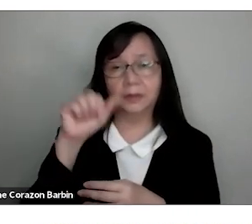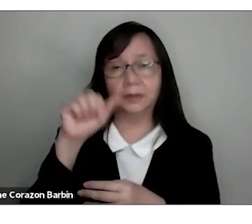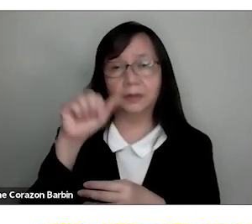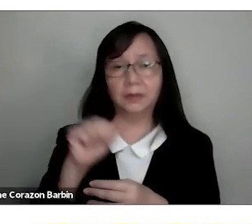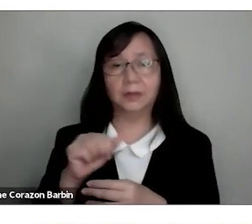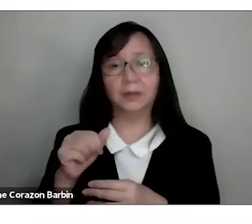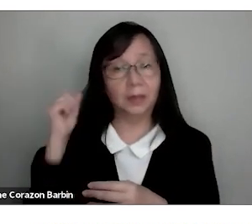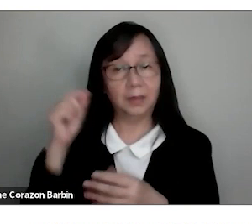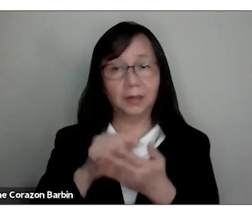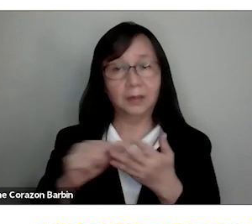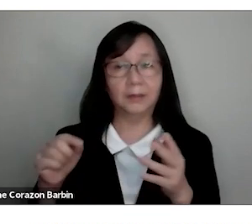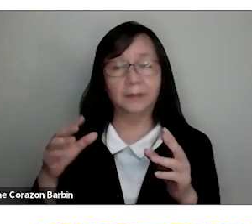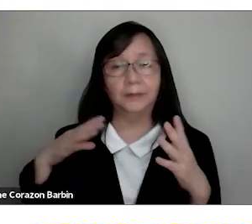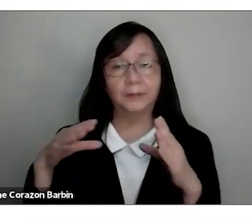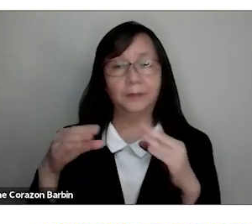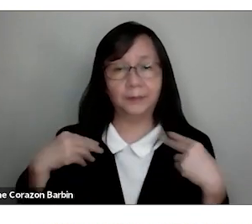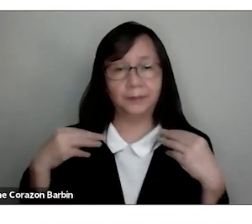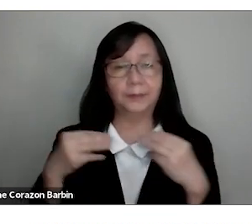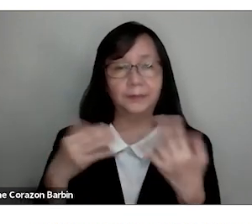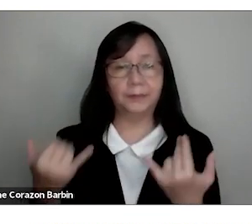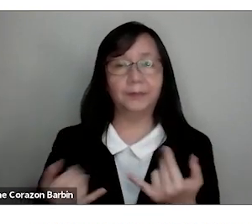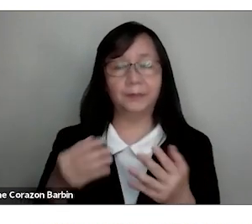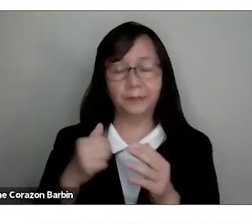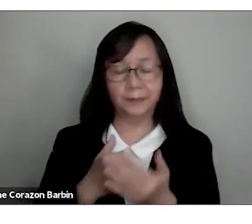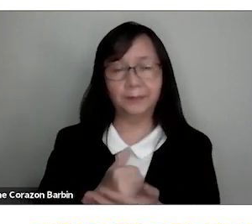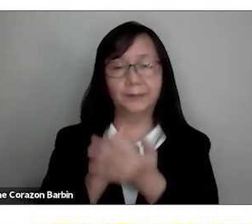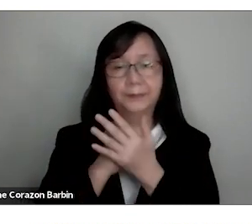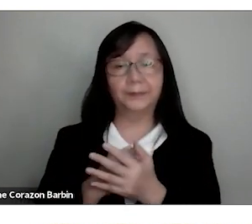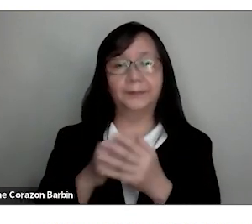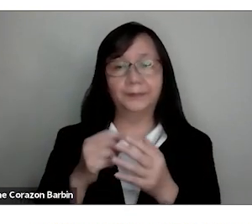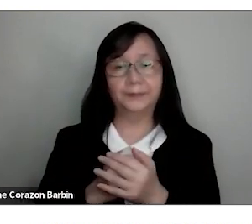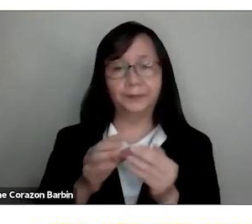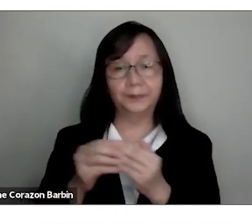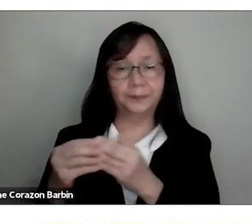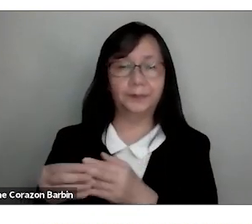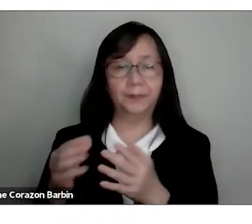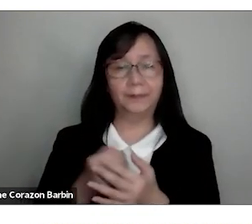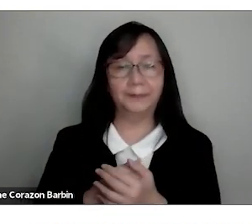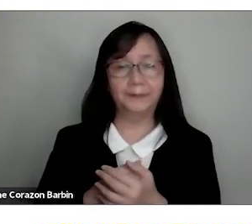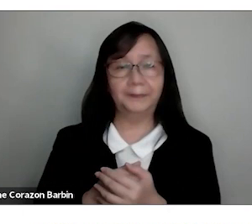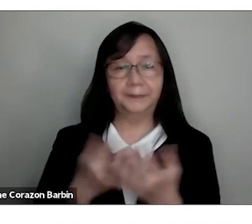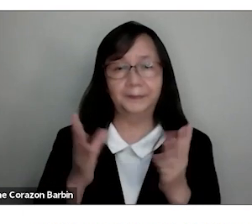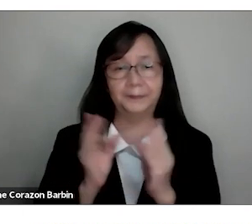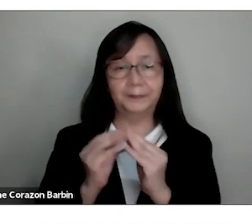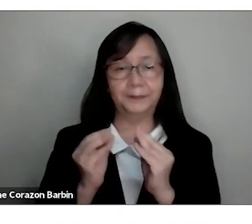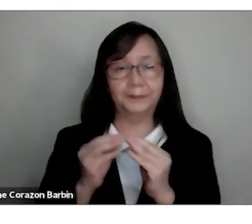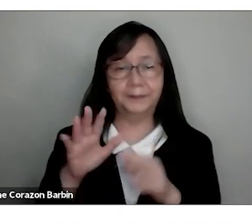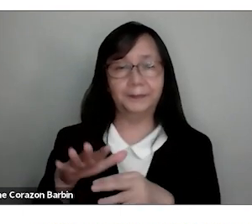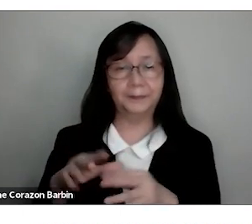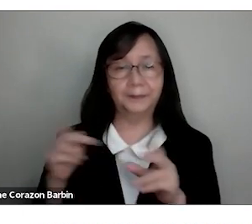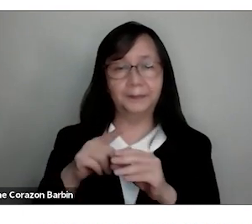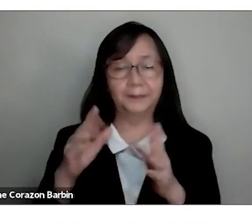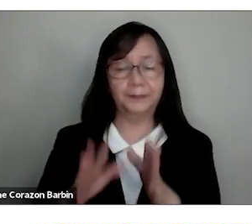there's the CRC secretariat that helped facilitated and the consultation. So child participation being part